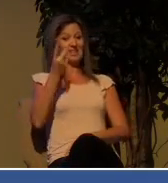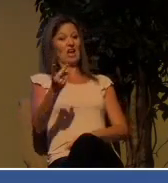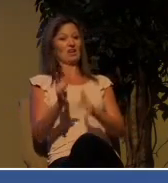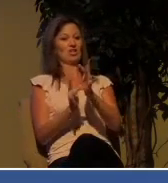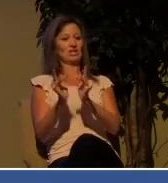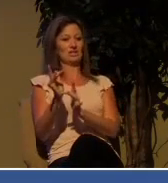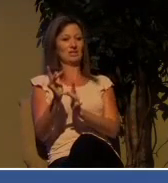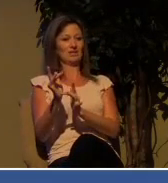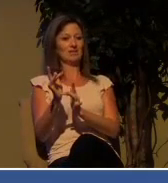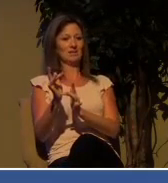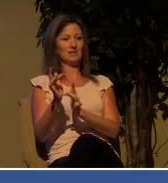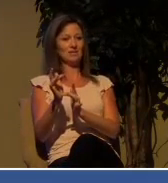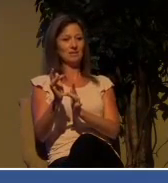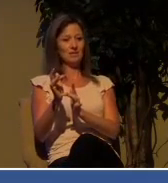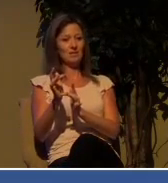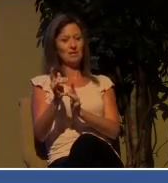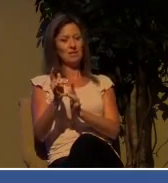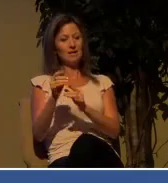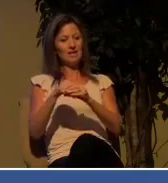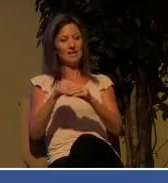you gave me.